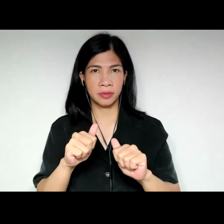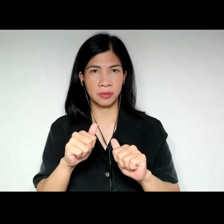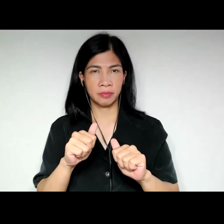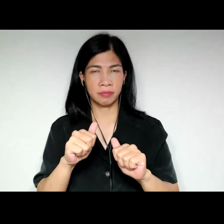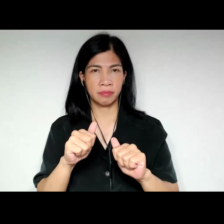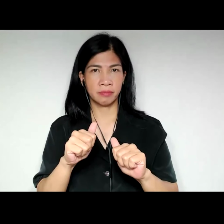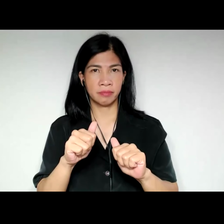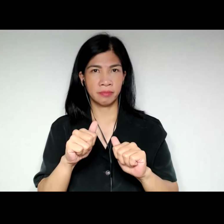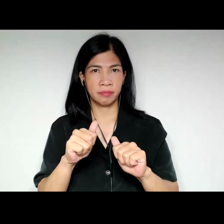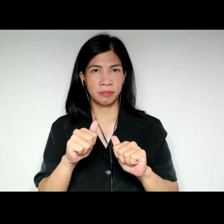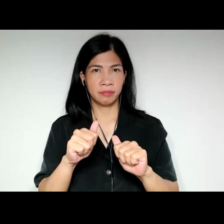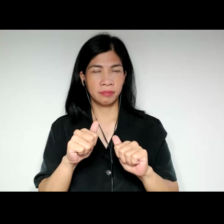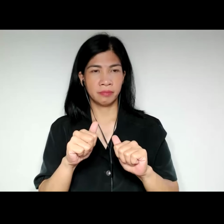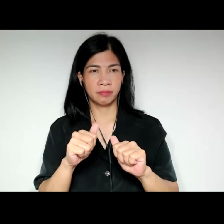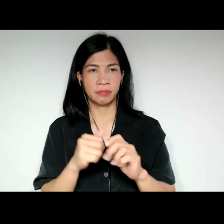really,